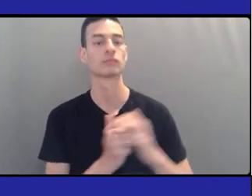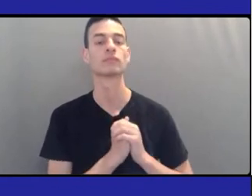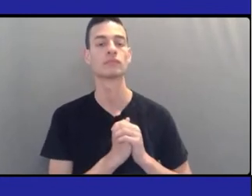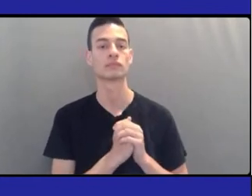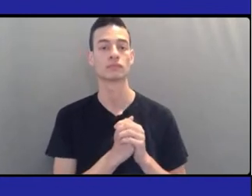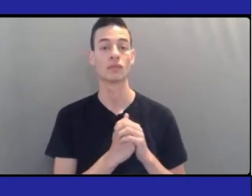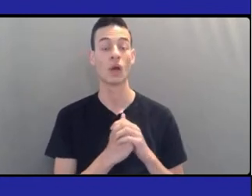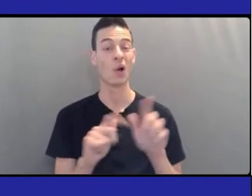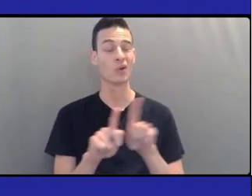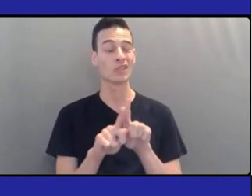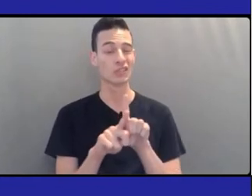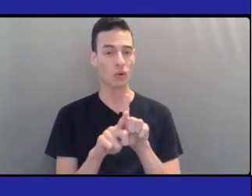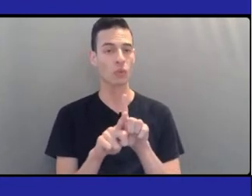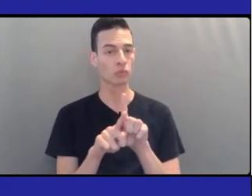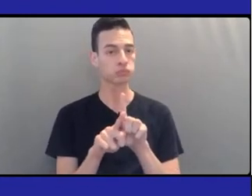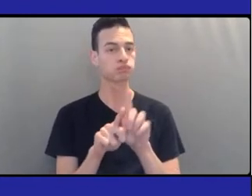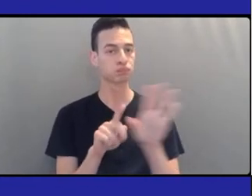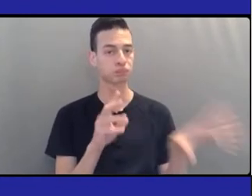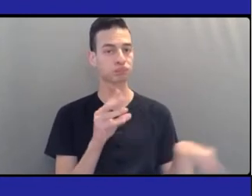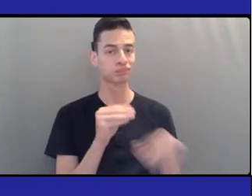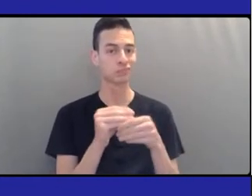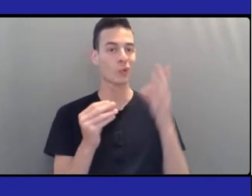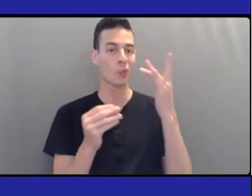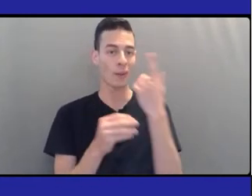expense related to COVID of